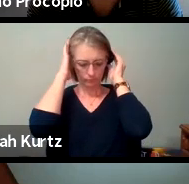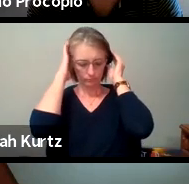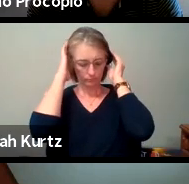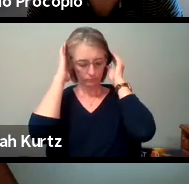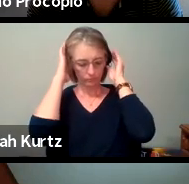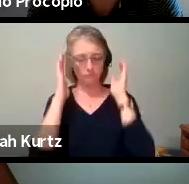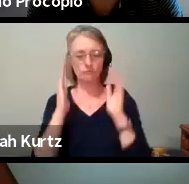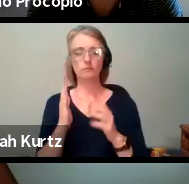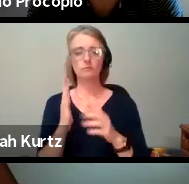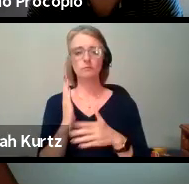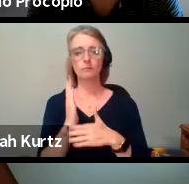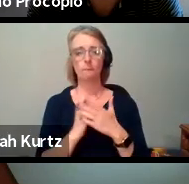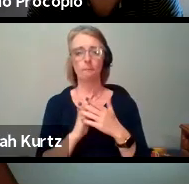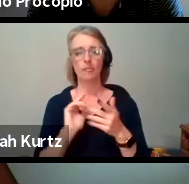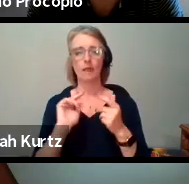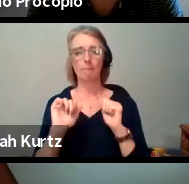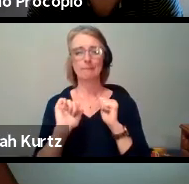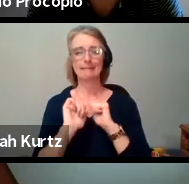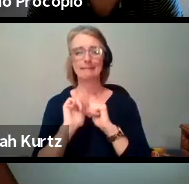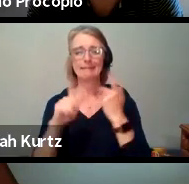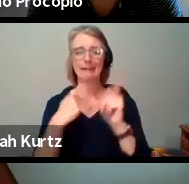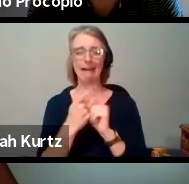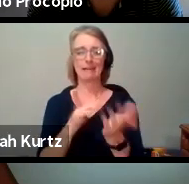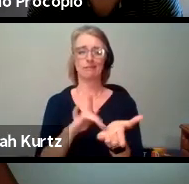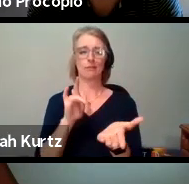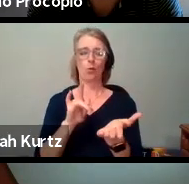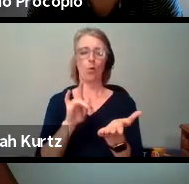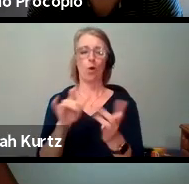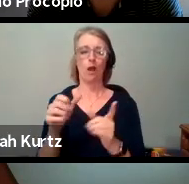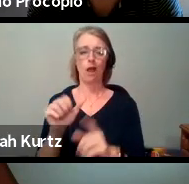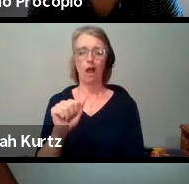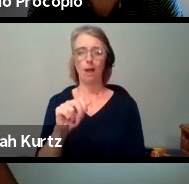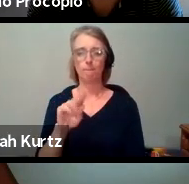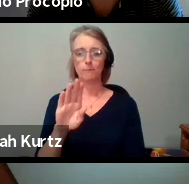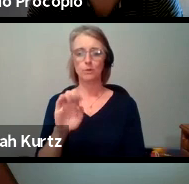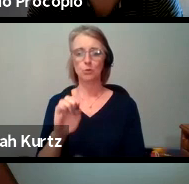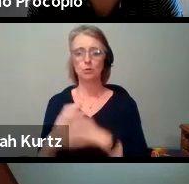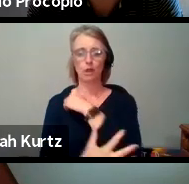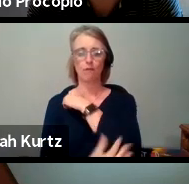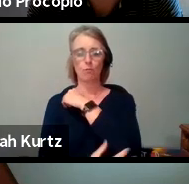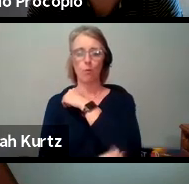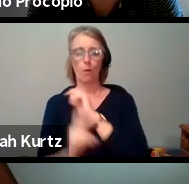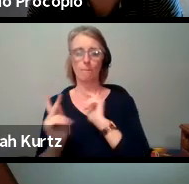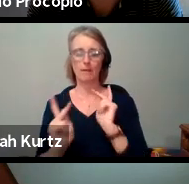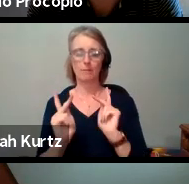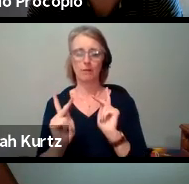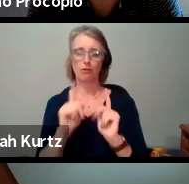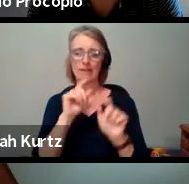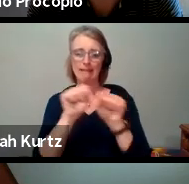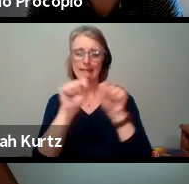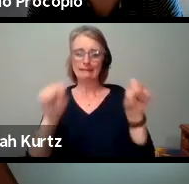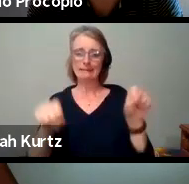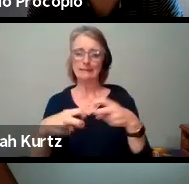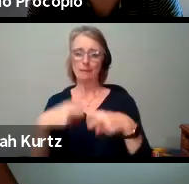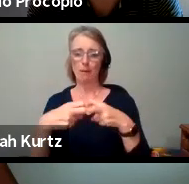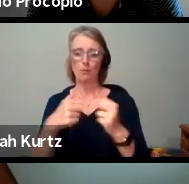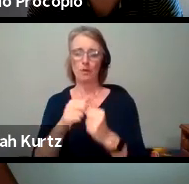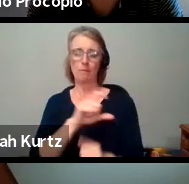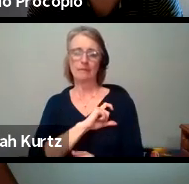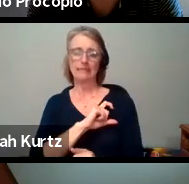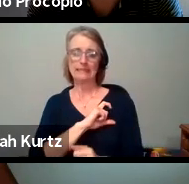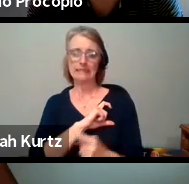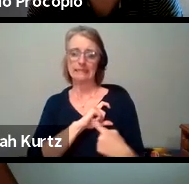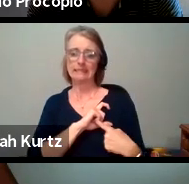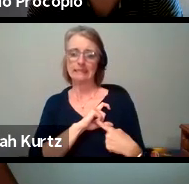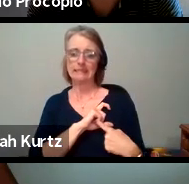of exploitation and often abuse of poor people around the world. So the systemic problem with policing is that